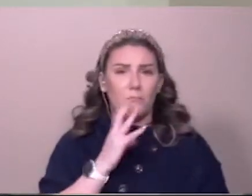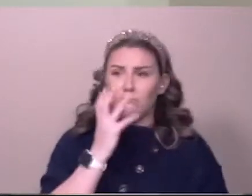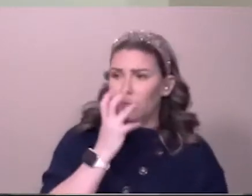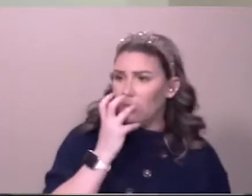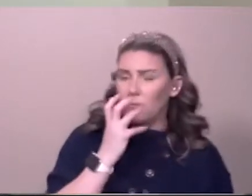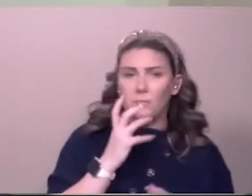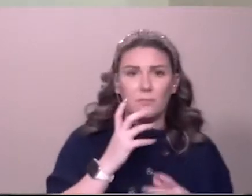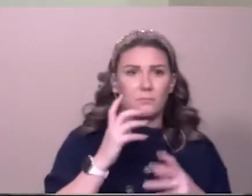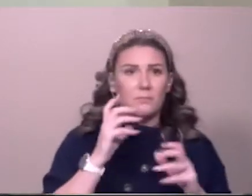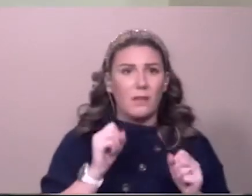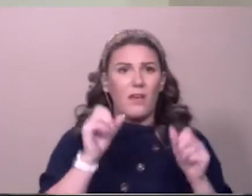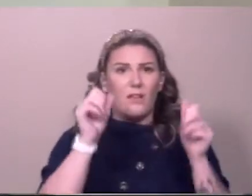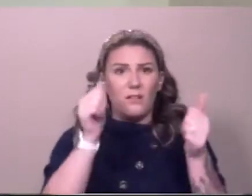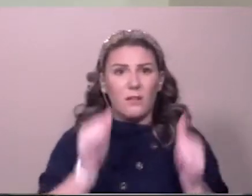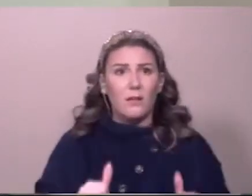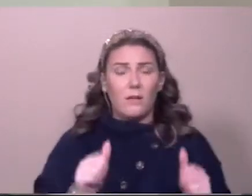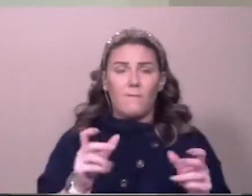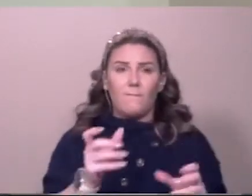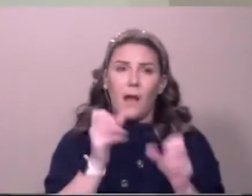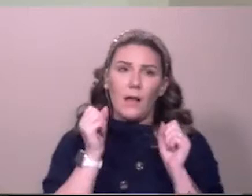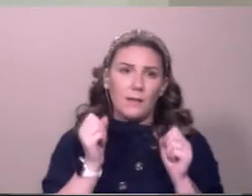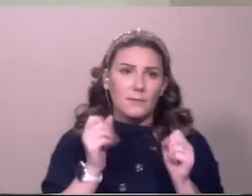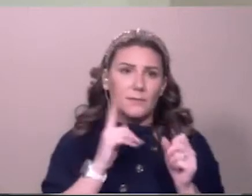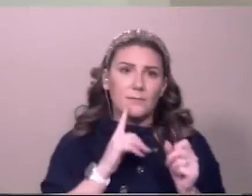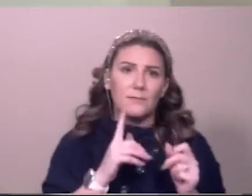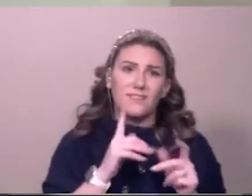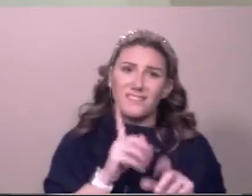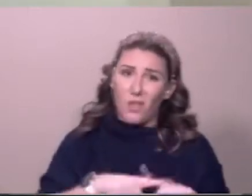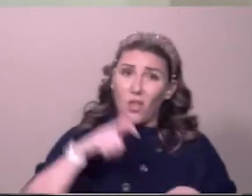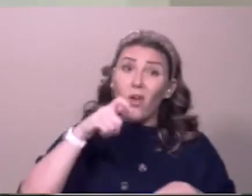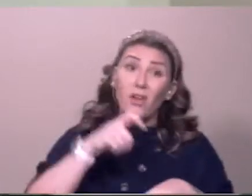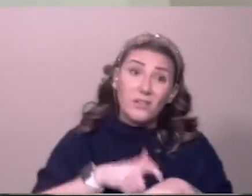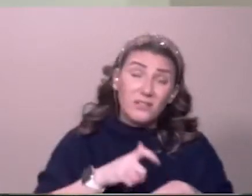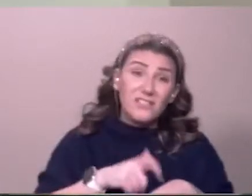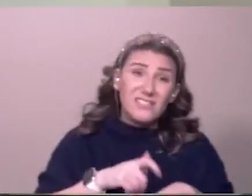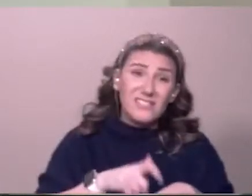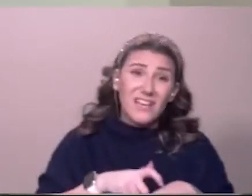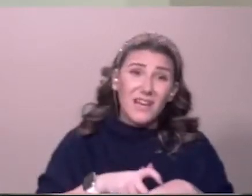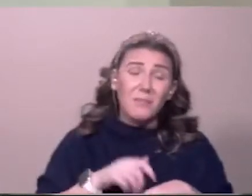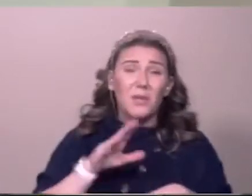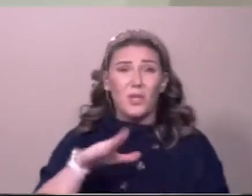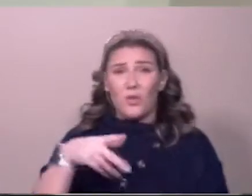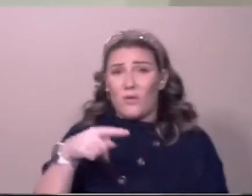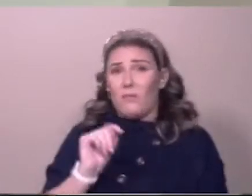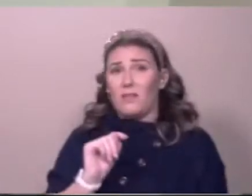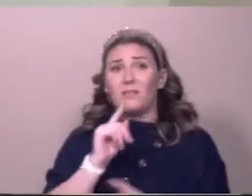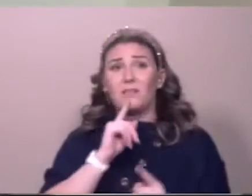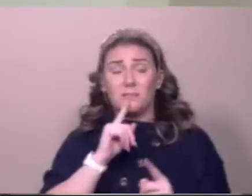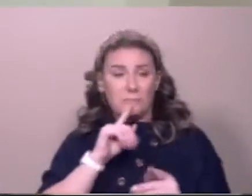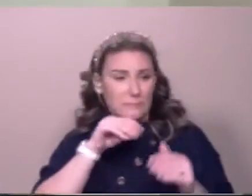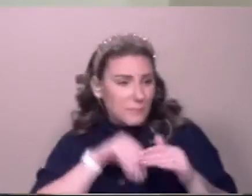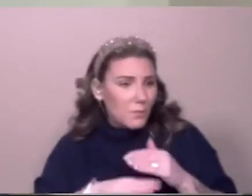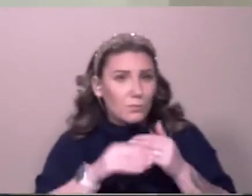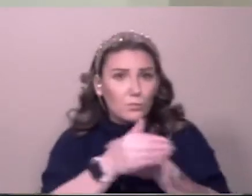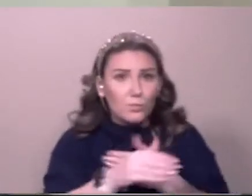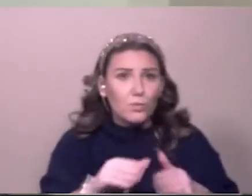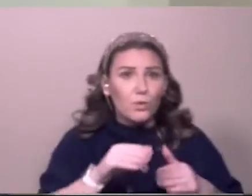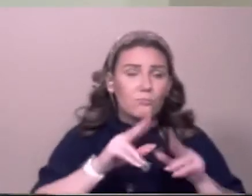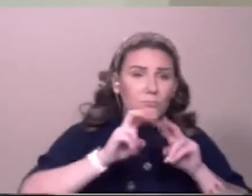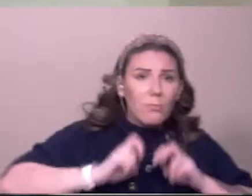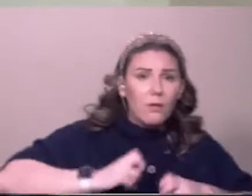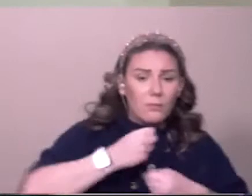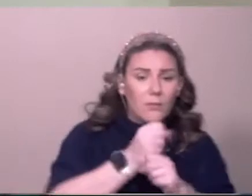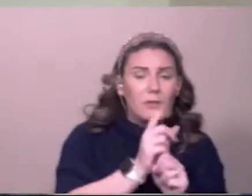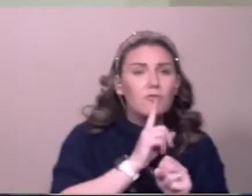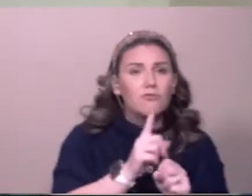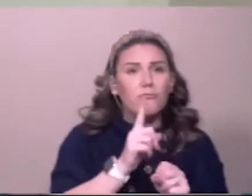can deteriorate incredibly quickly. And it takes a long time to get your PPE on, to get into the room, to make sure that that patient has what